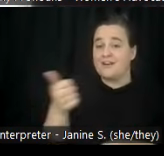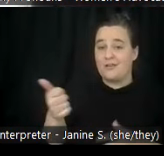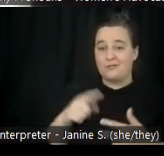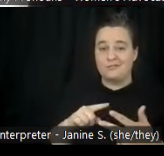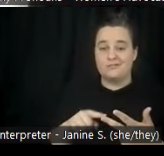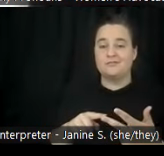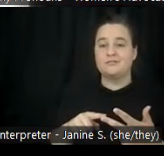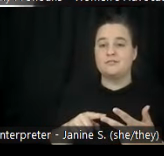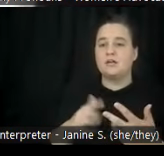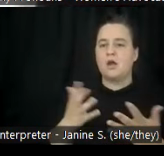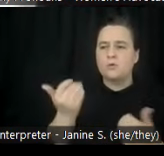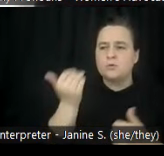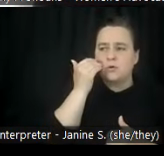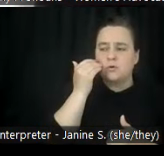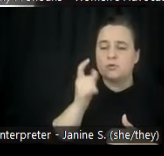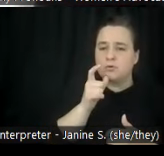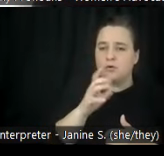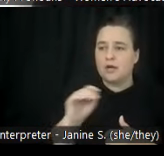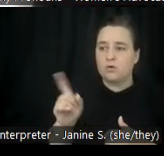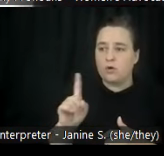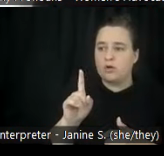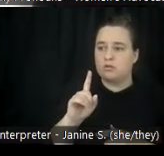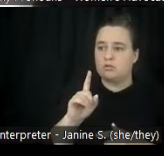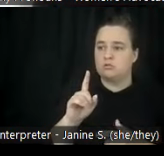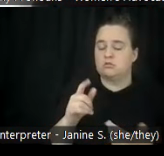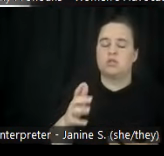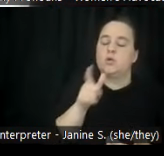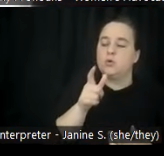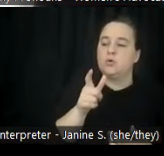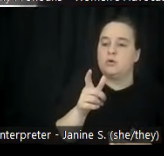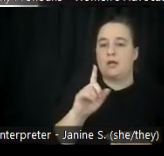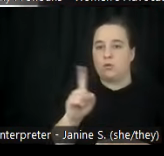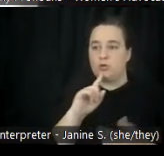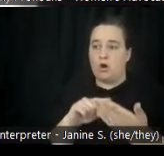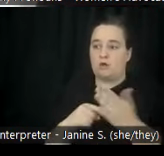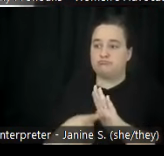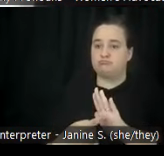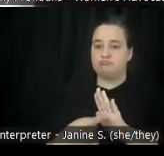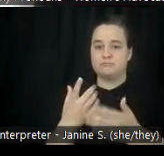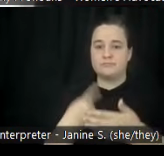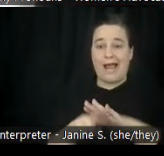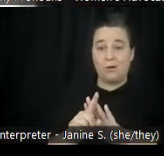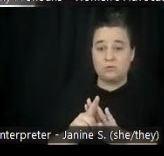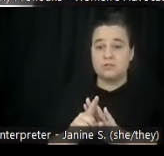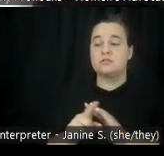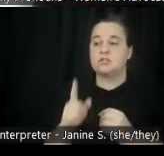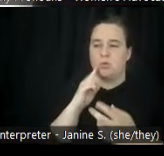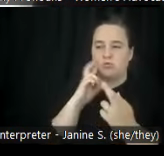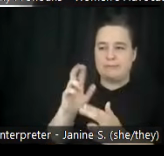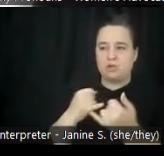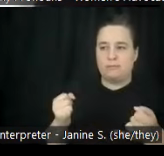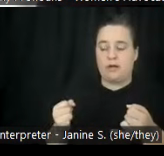saying, I want to know who and where you are out to respect those boundaries that we put in place previously, and who I talk to about